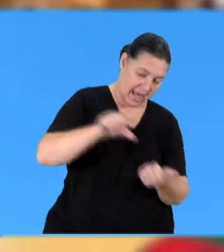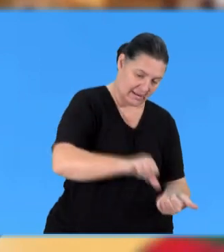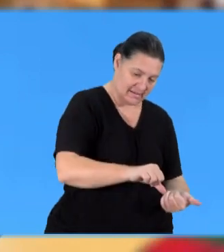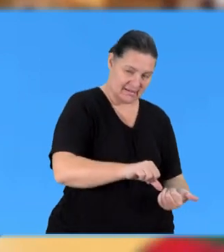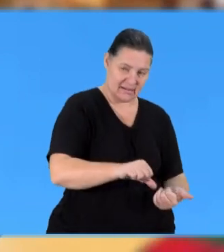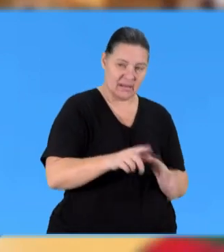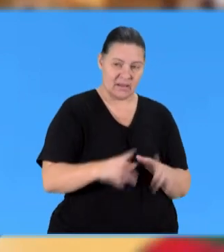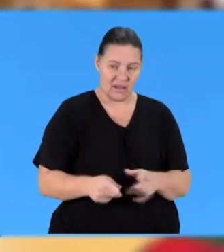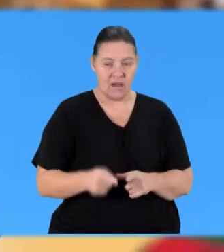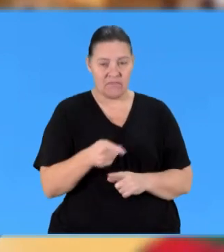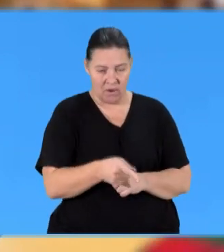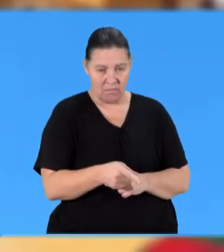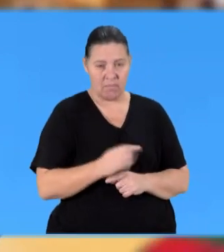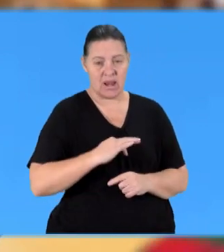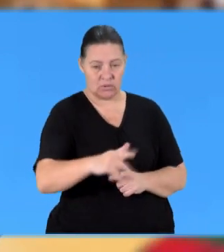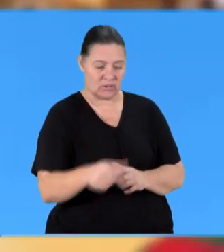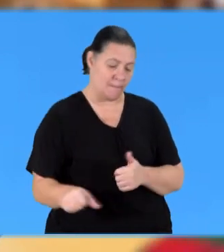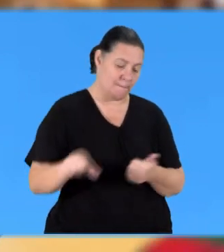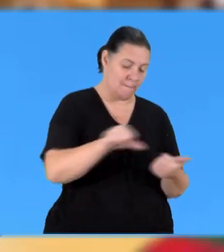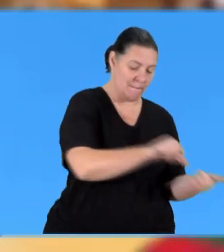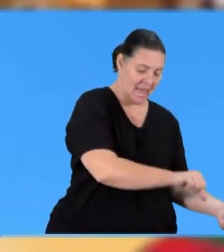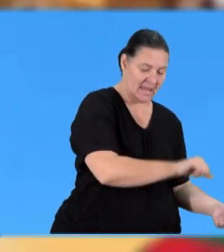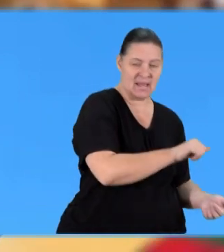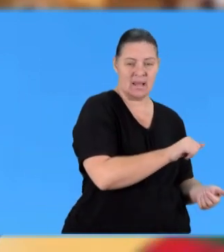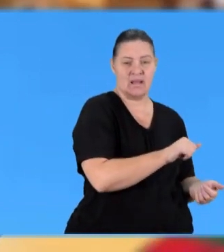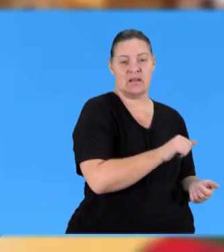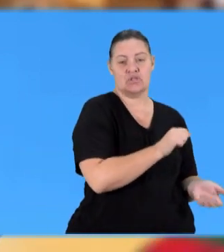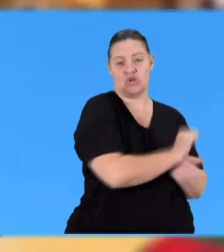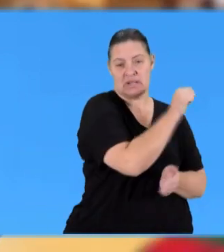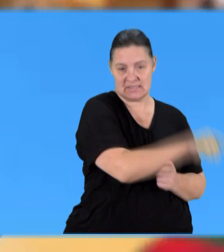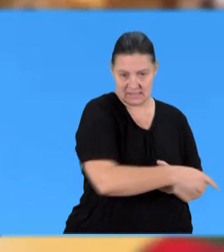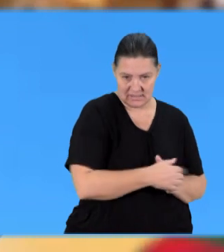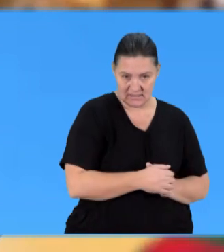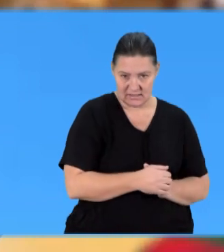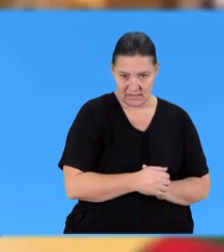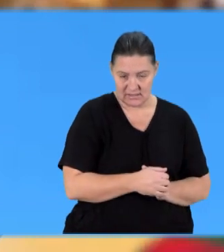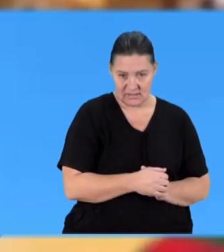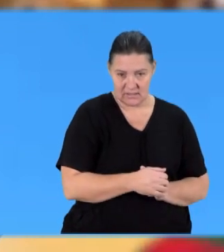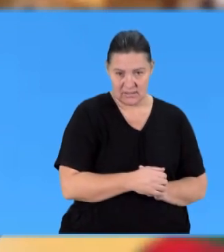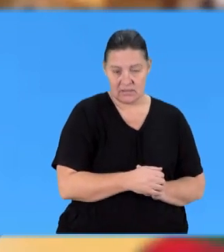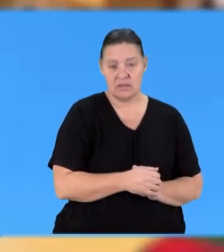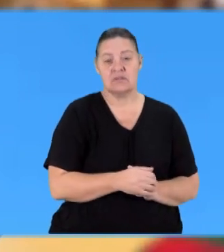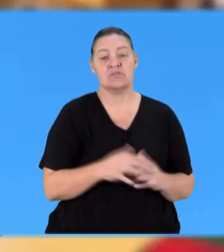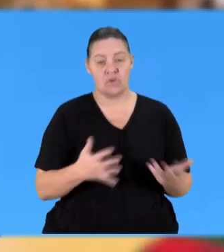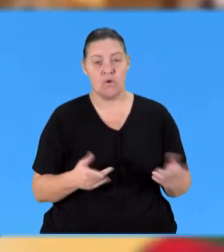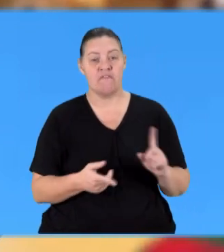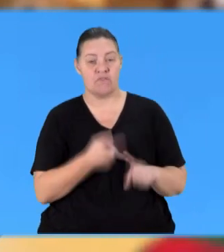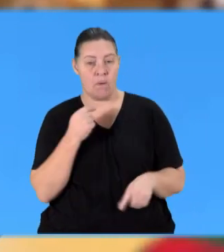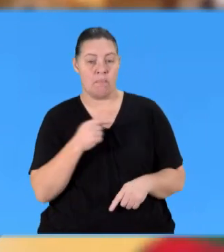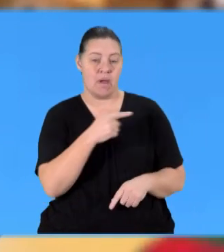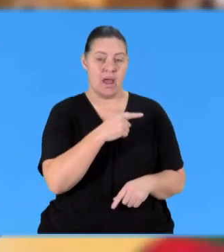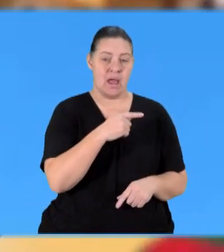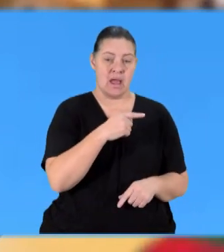phase, from a gas, liquid, to a solid. Now, those processes, as the substance is changing the phases from gas,